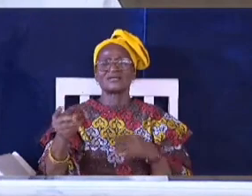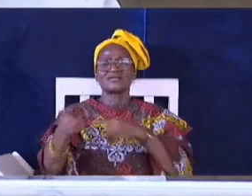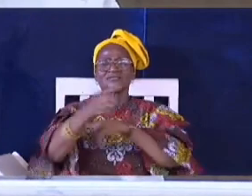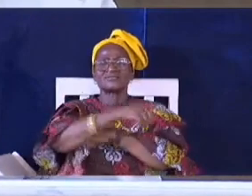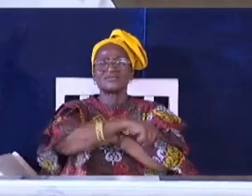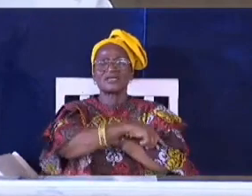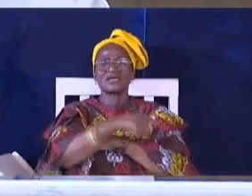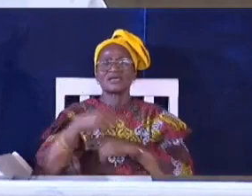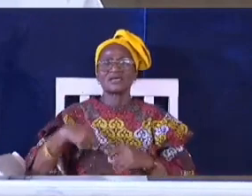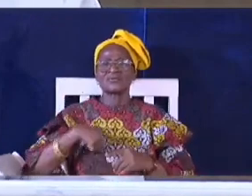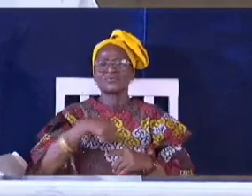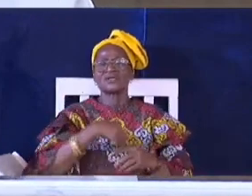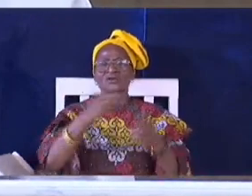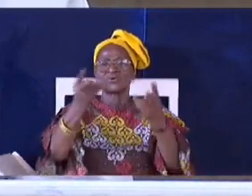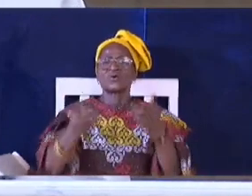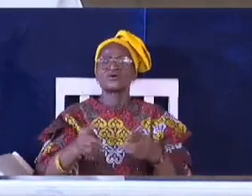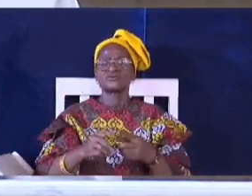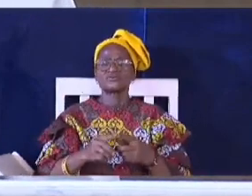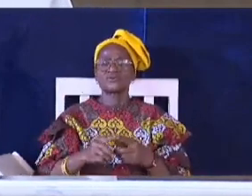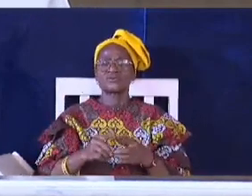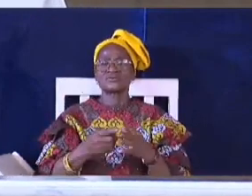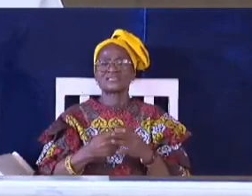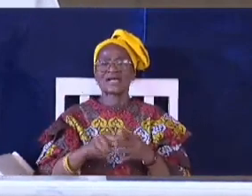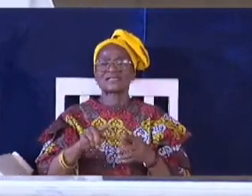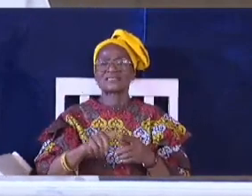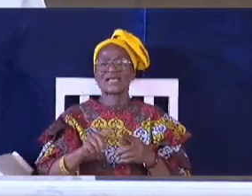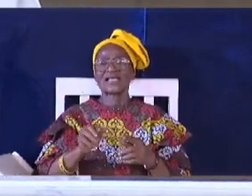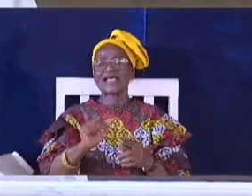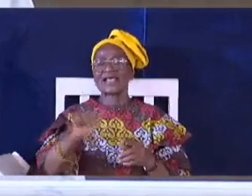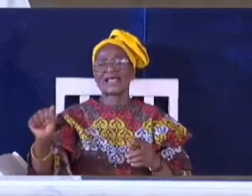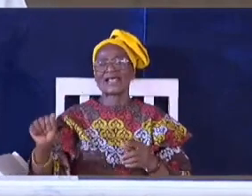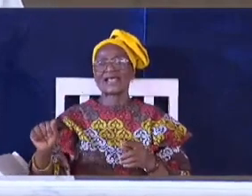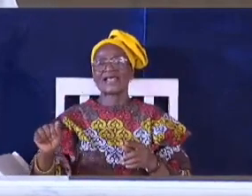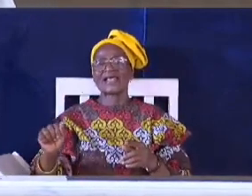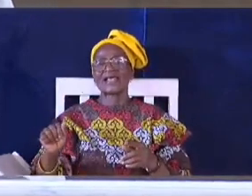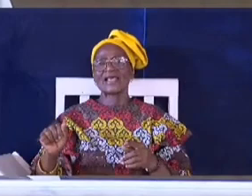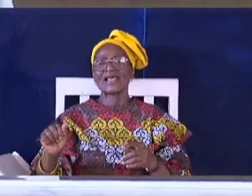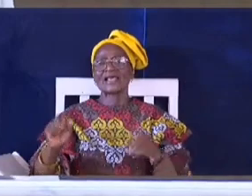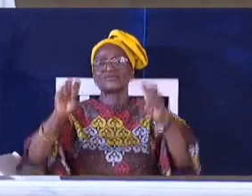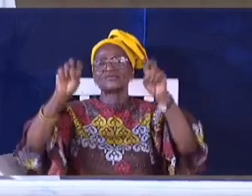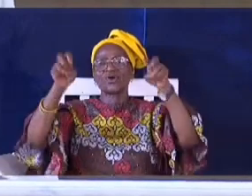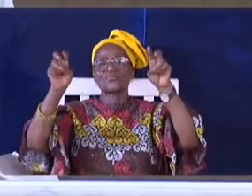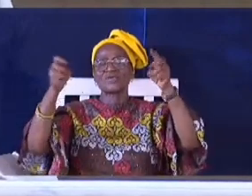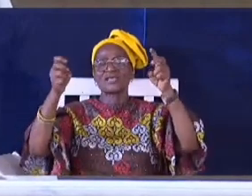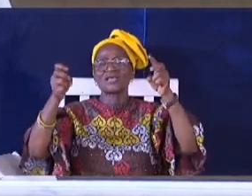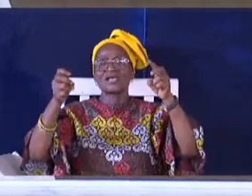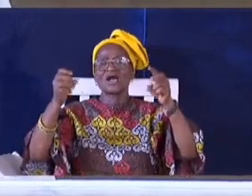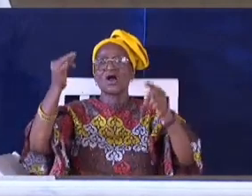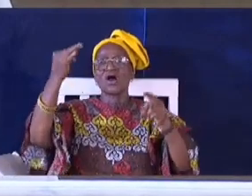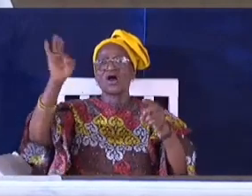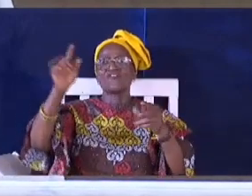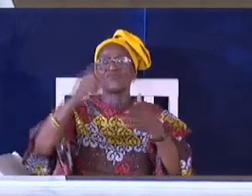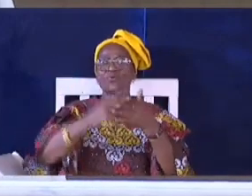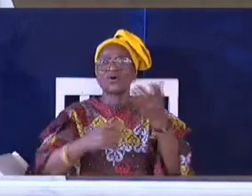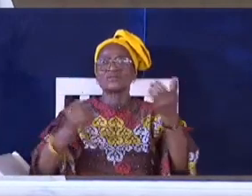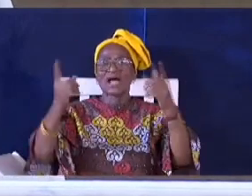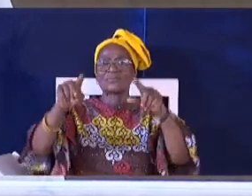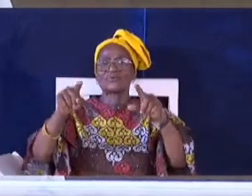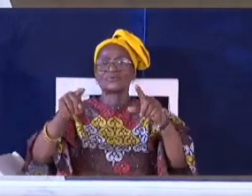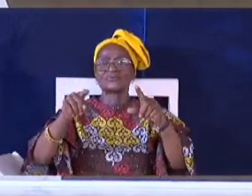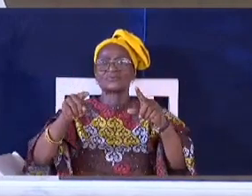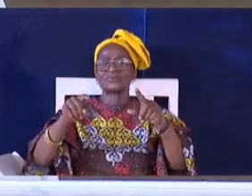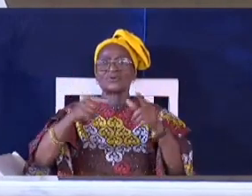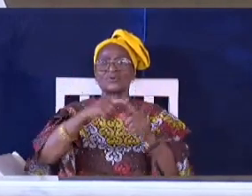Today we want to begin a series on what happens when the wind of God